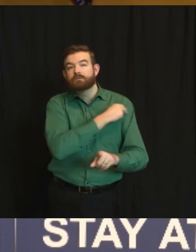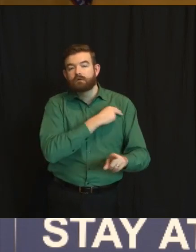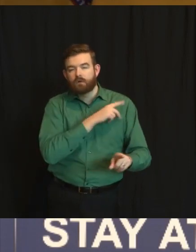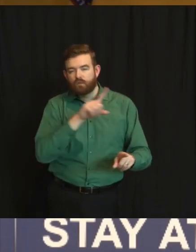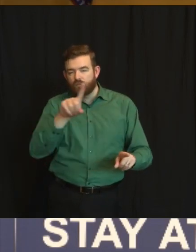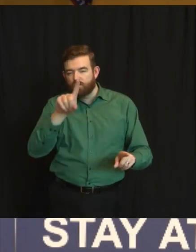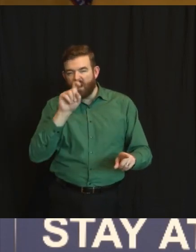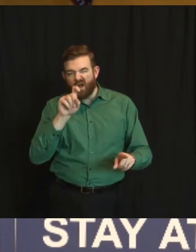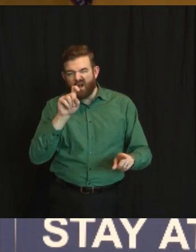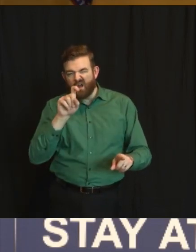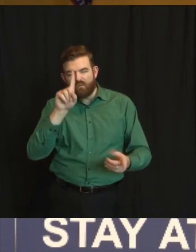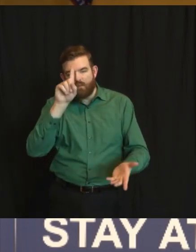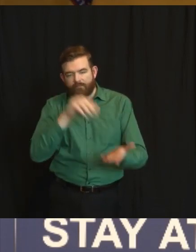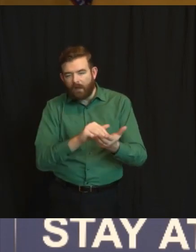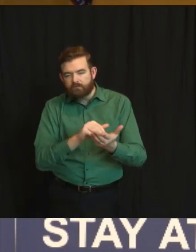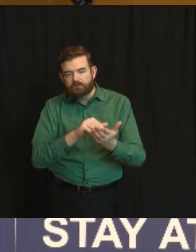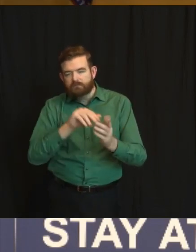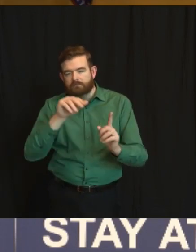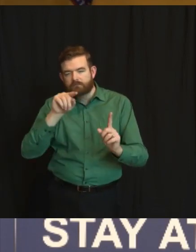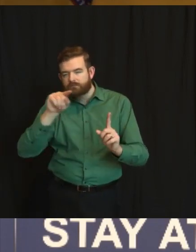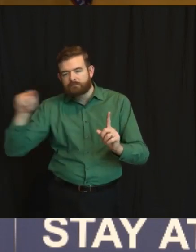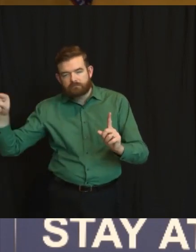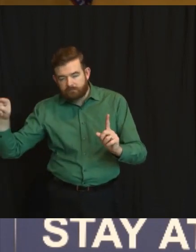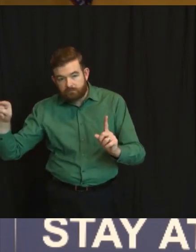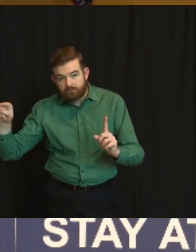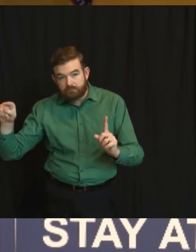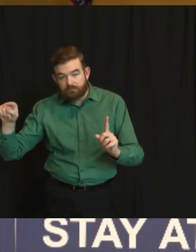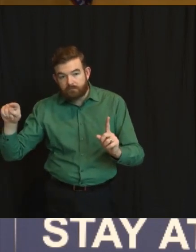According to lab data from this morning,